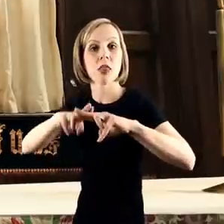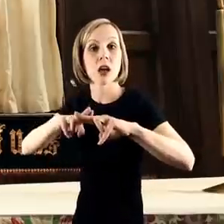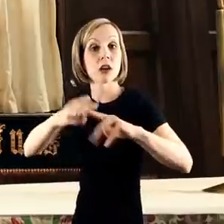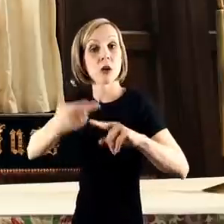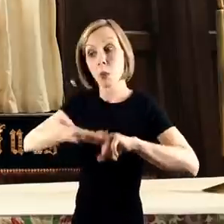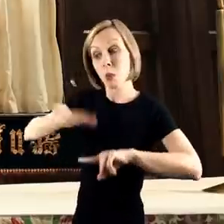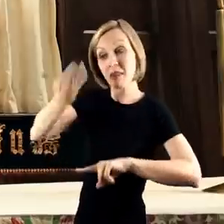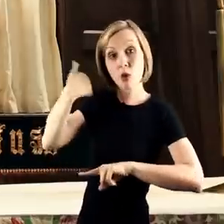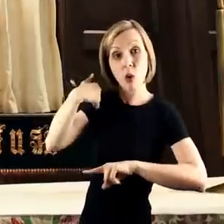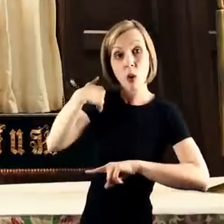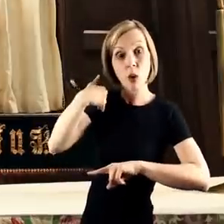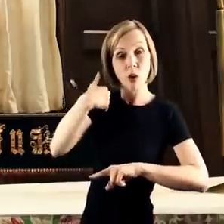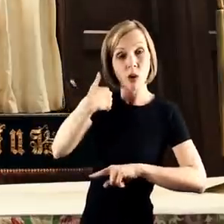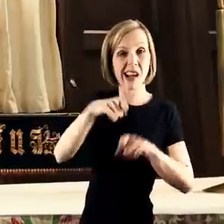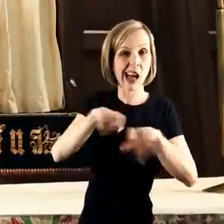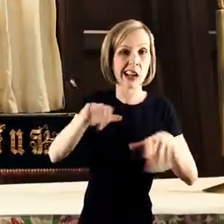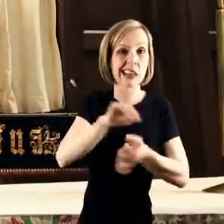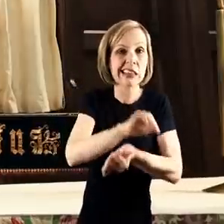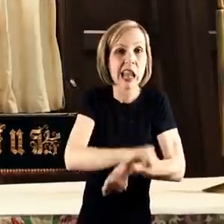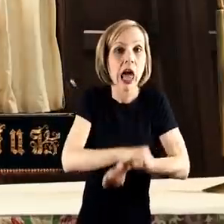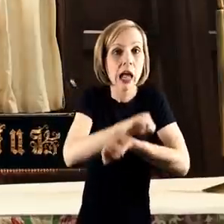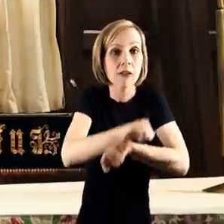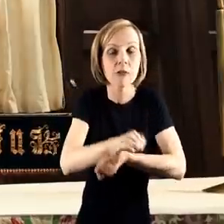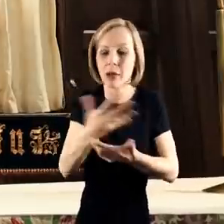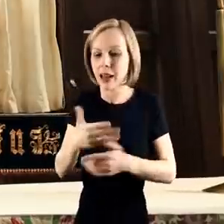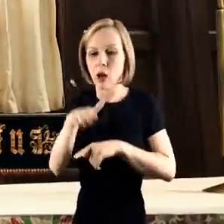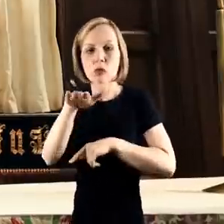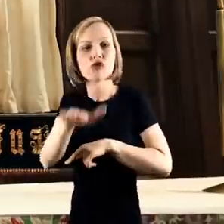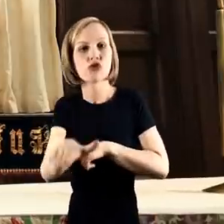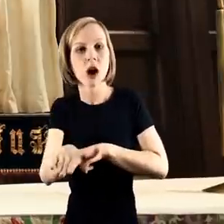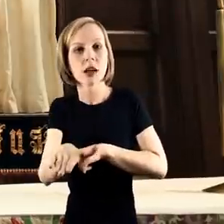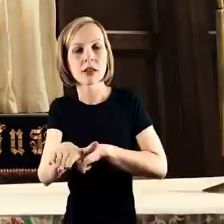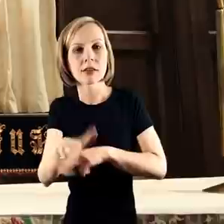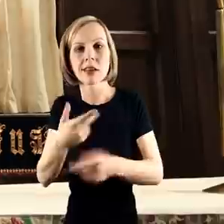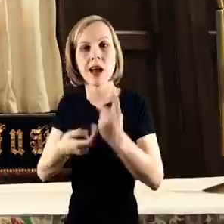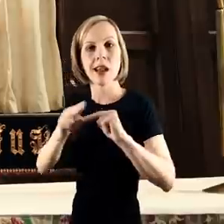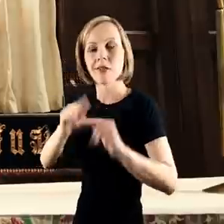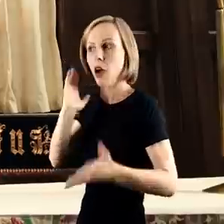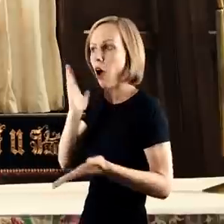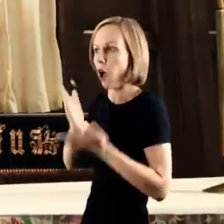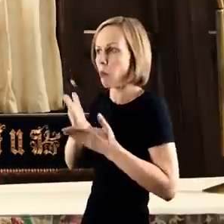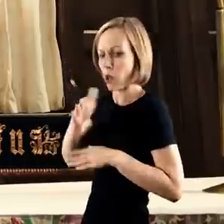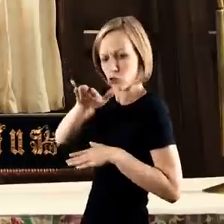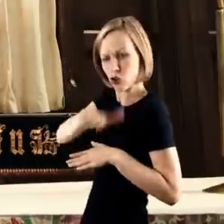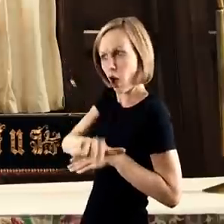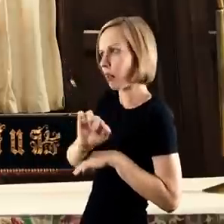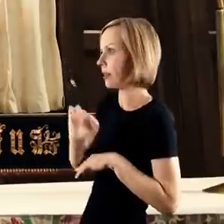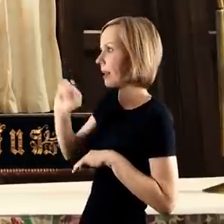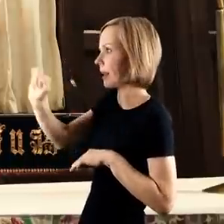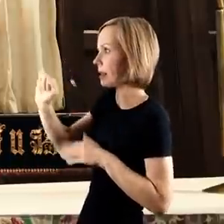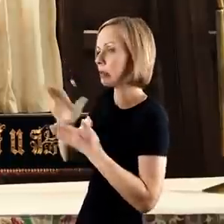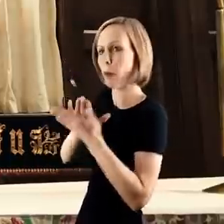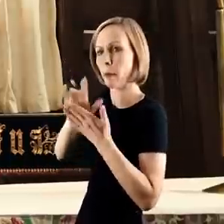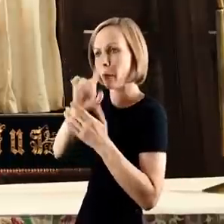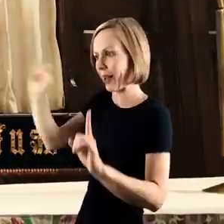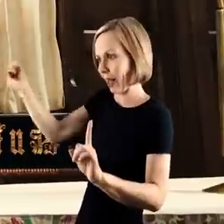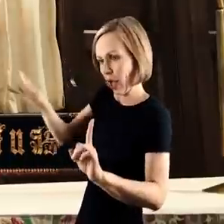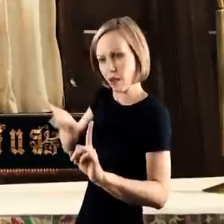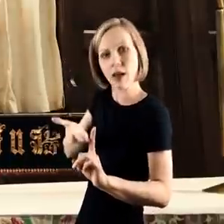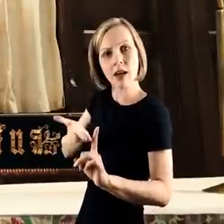slave, but a child. And if a child, then also an heir through God.